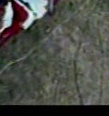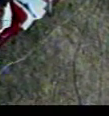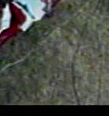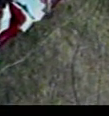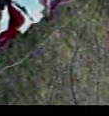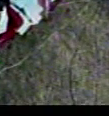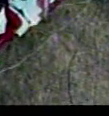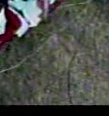my heart